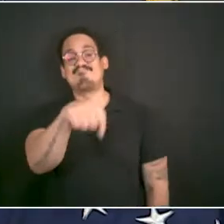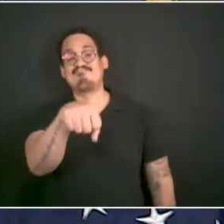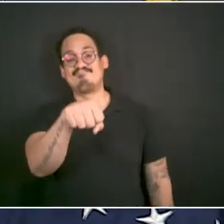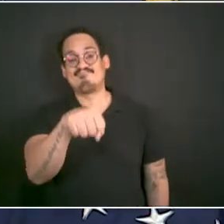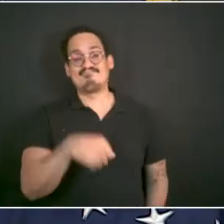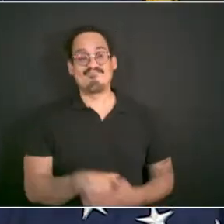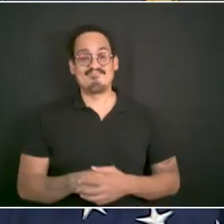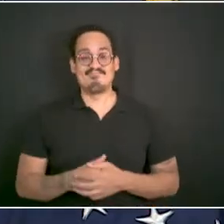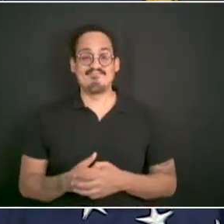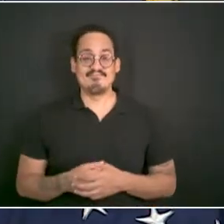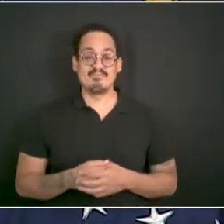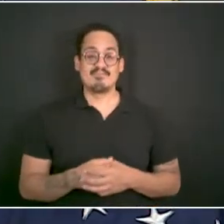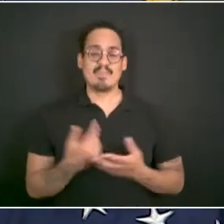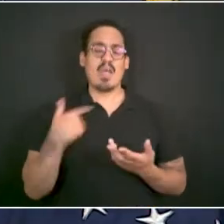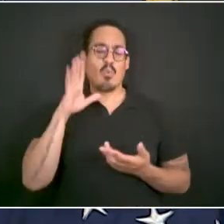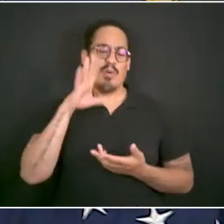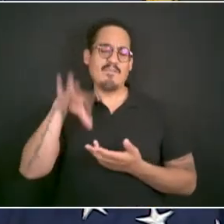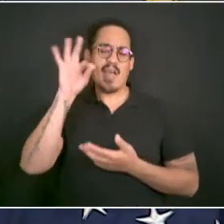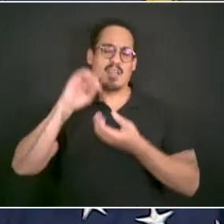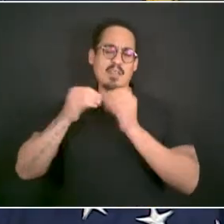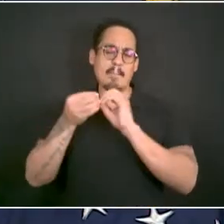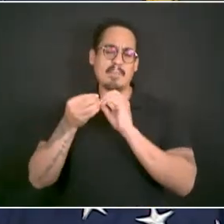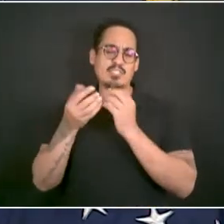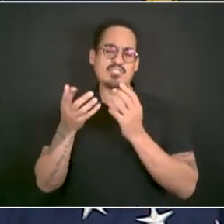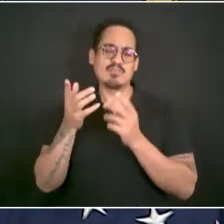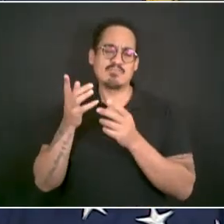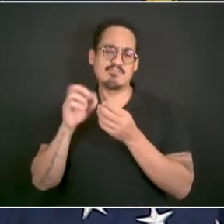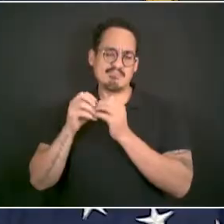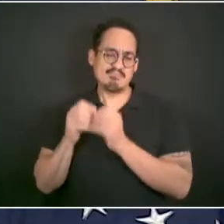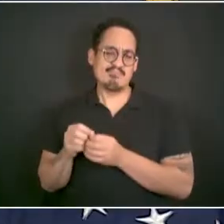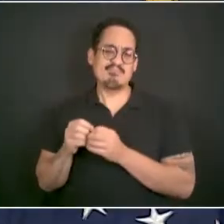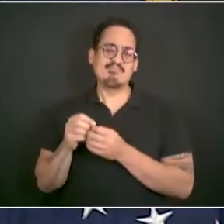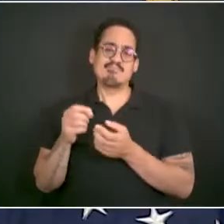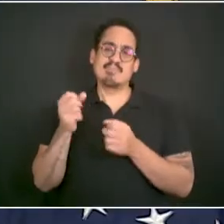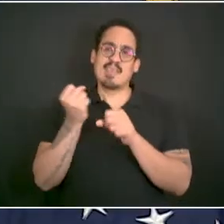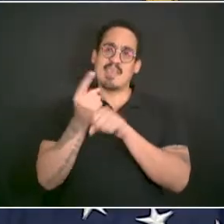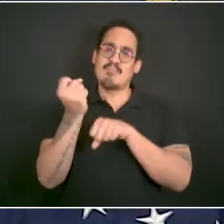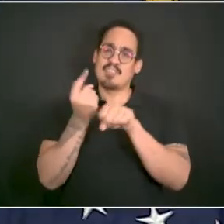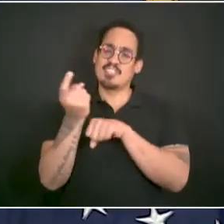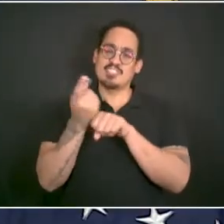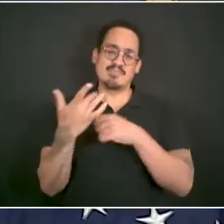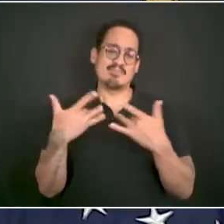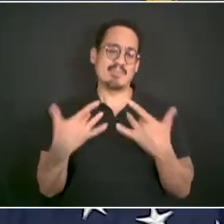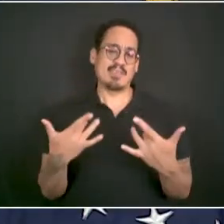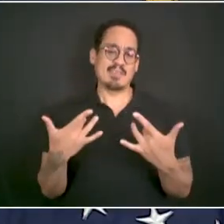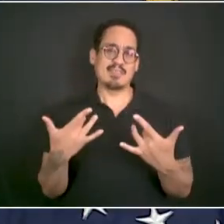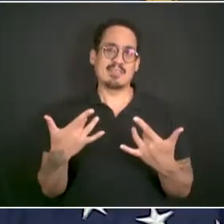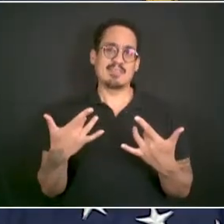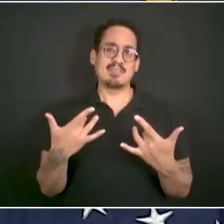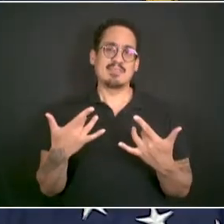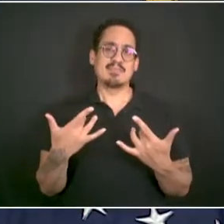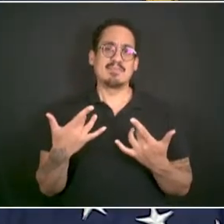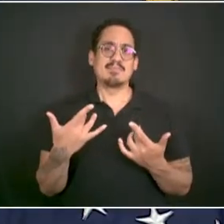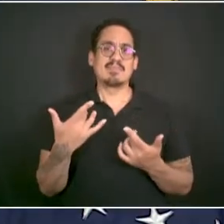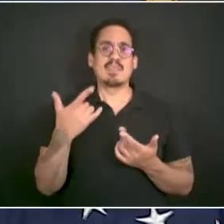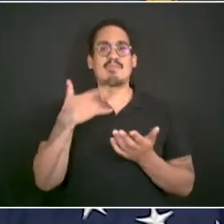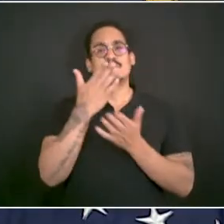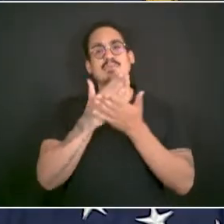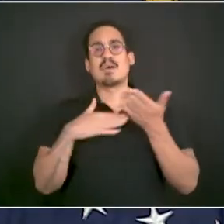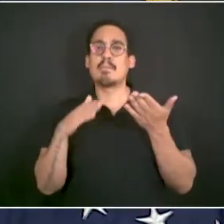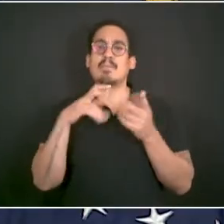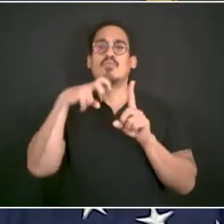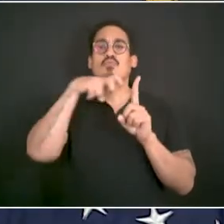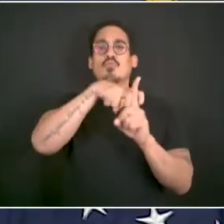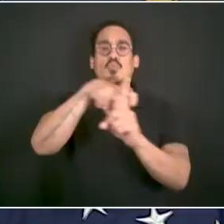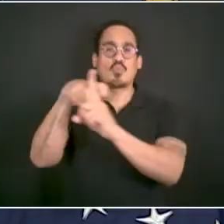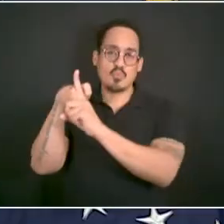gonna find out what the numbers are. Normally every year we have this recruitment going on. Our goal is not